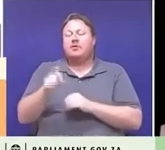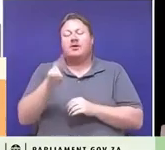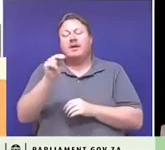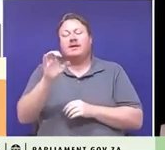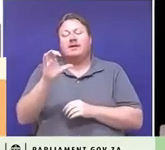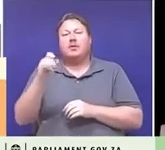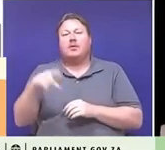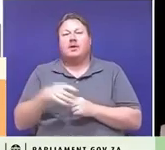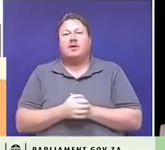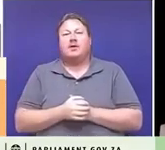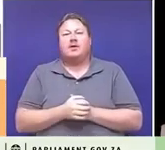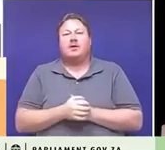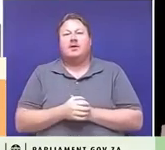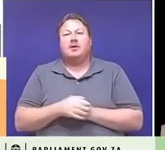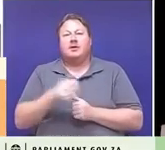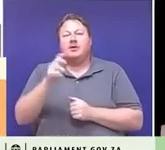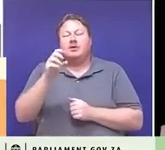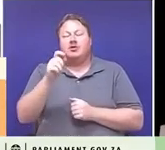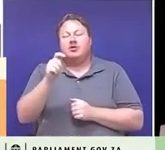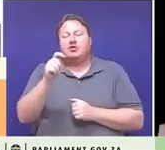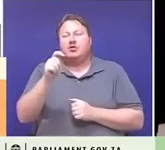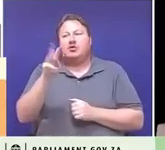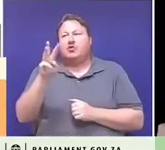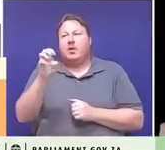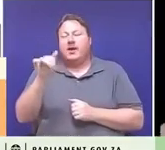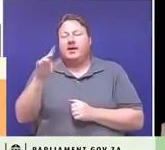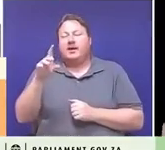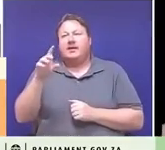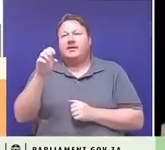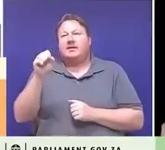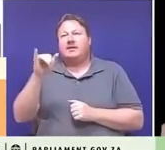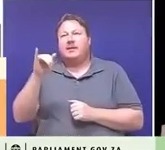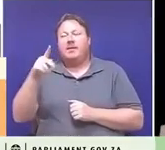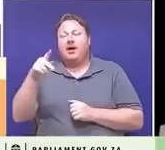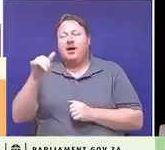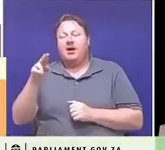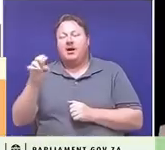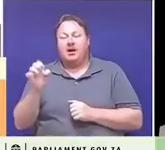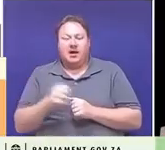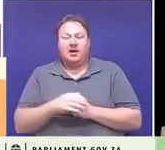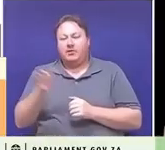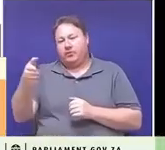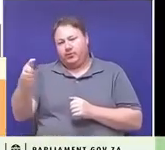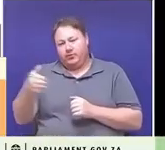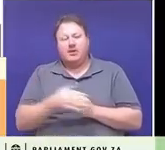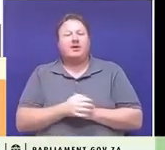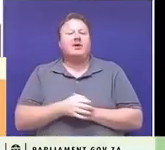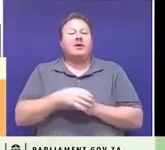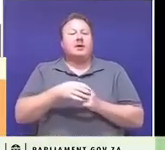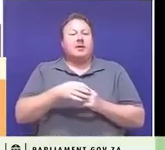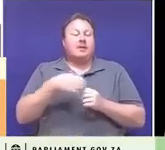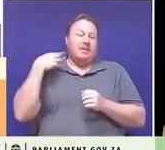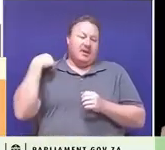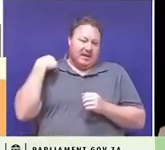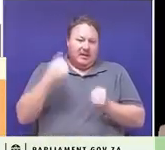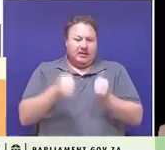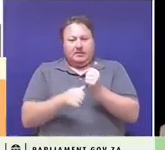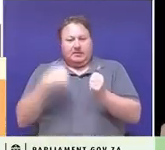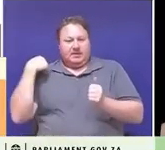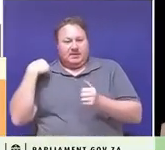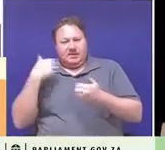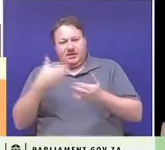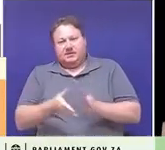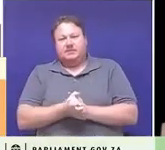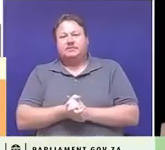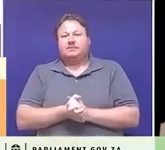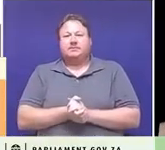Honorable Sweni Tsipane in absentia. Honorable Ministers, Deputy Ministers present, House Chairperson of Committees,